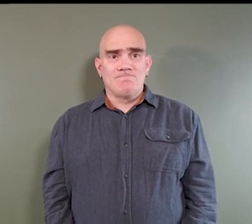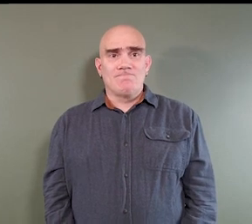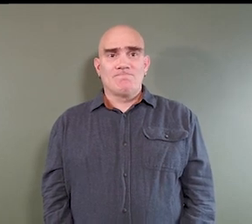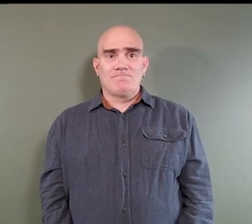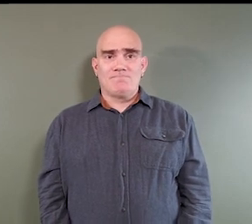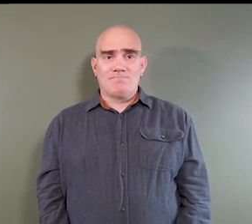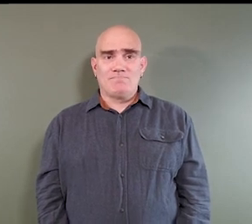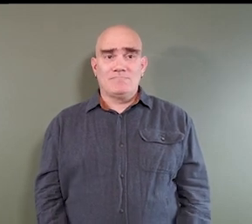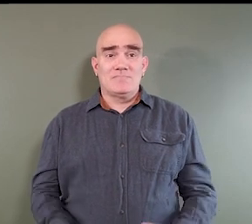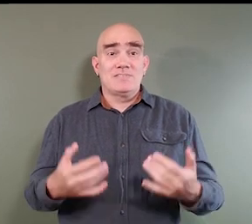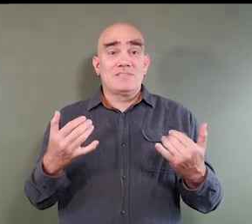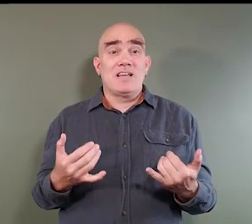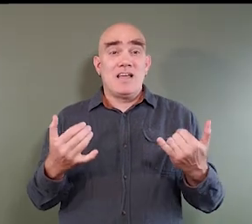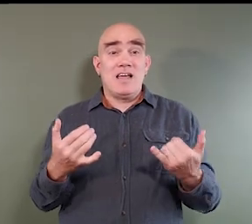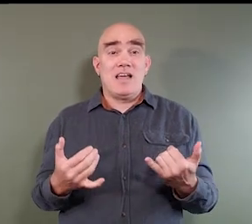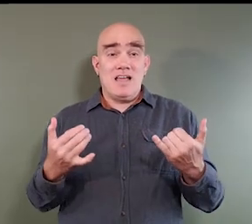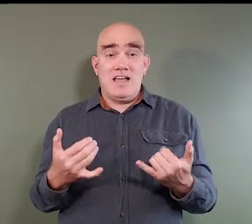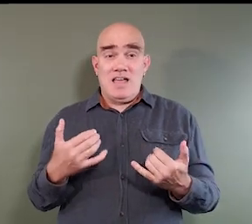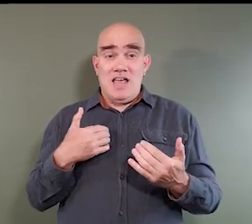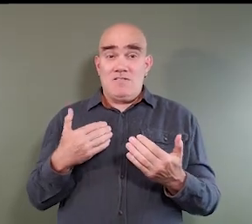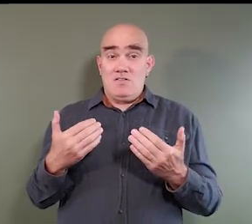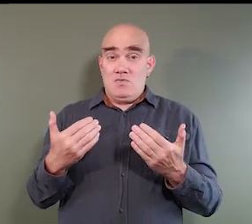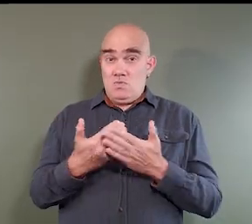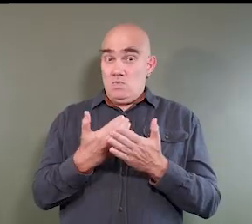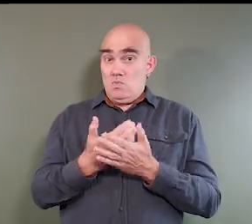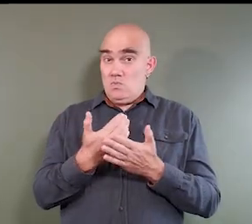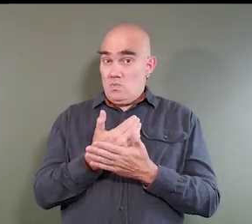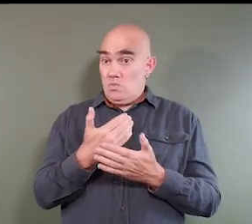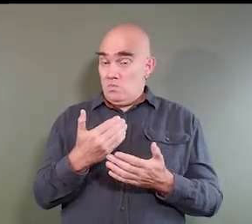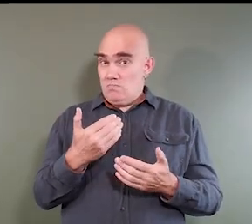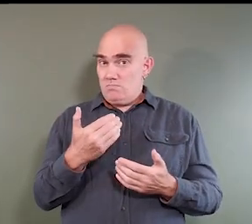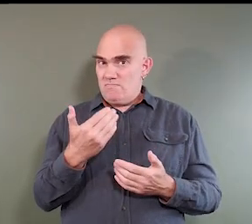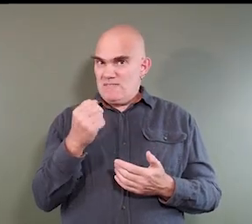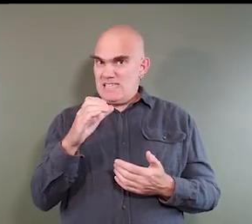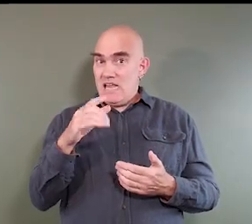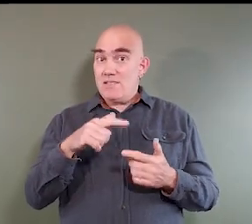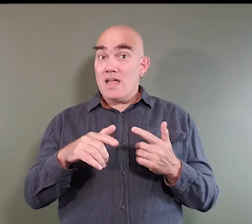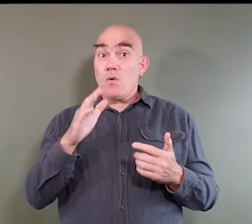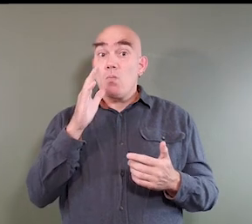We got another 15 seconds and we're gonna go right into jump ropes after.